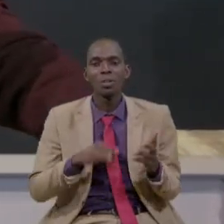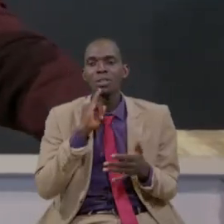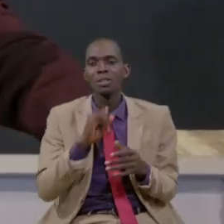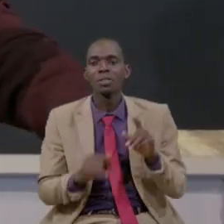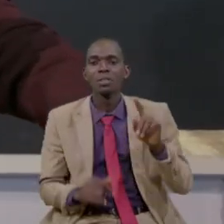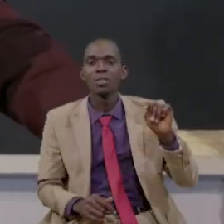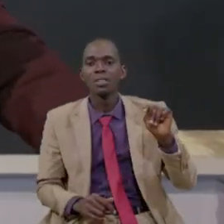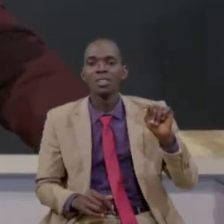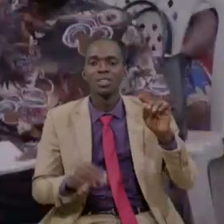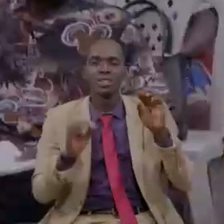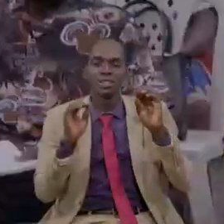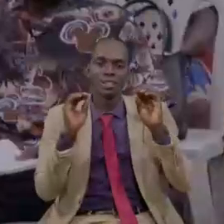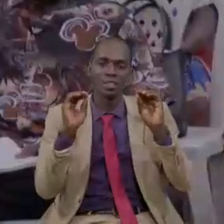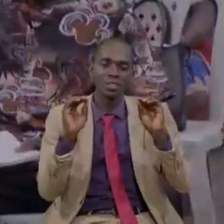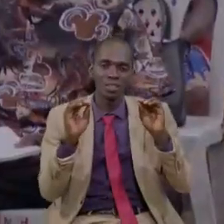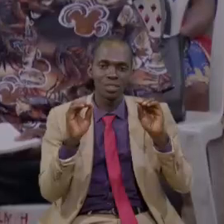T.